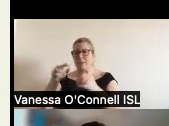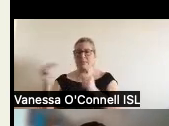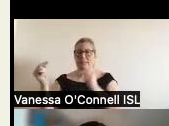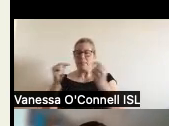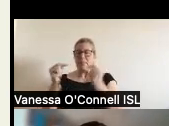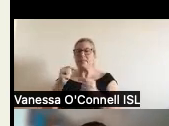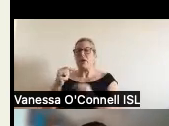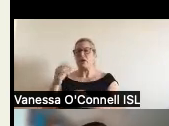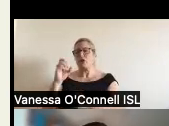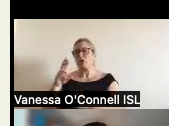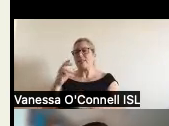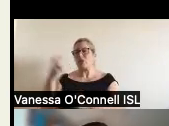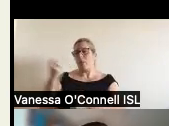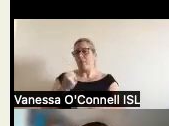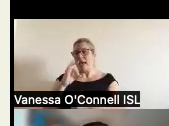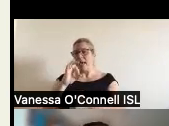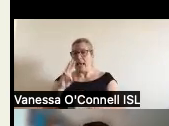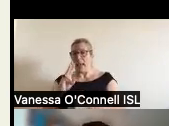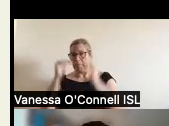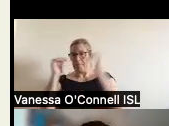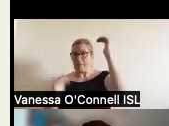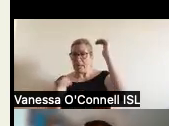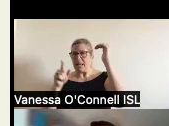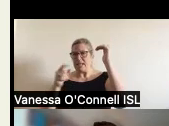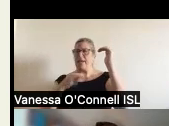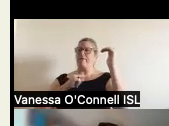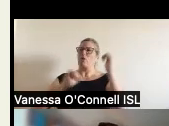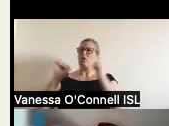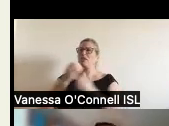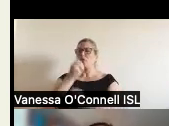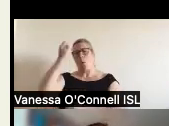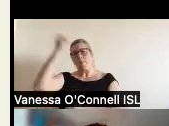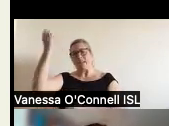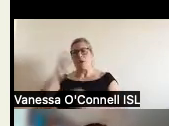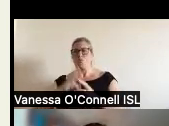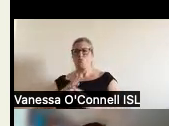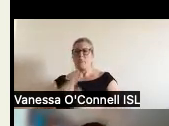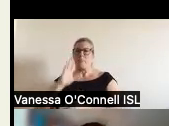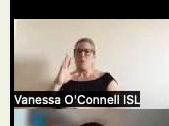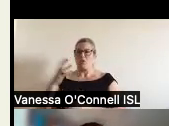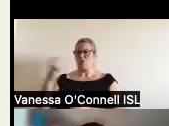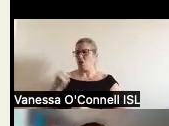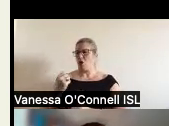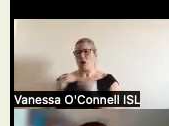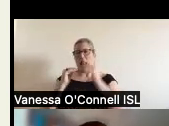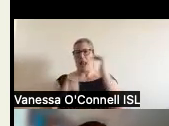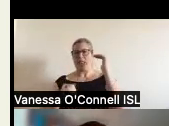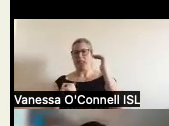pay gap, and he basically voiced his opinion that women must earn less because they